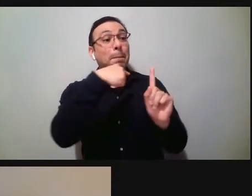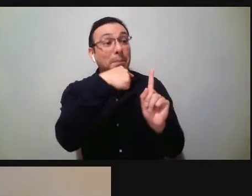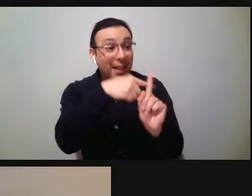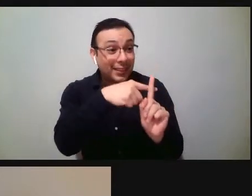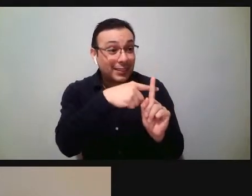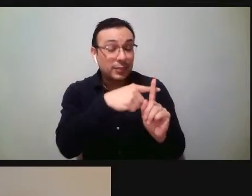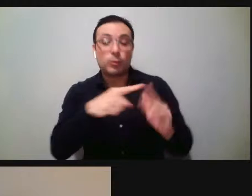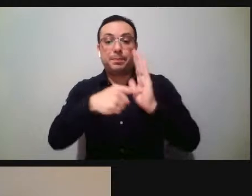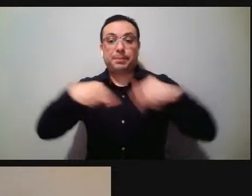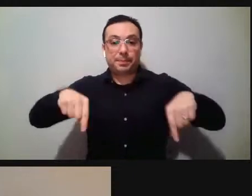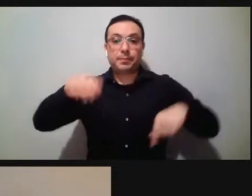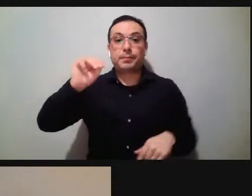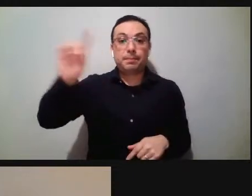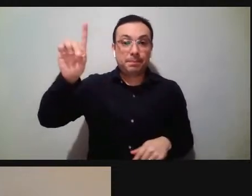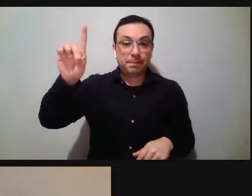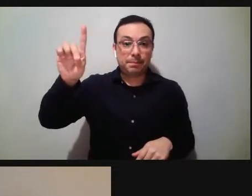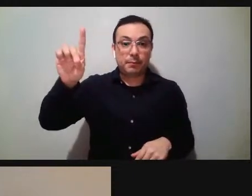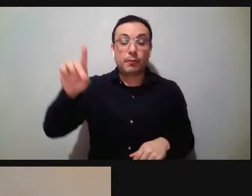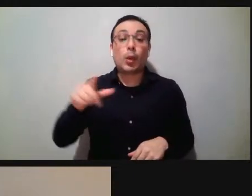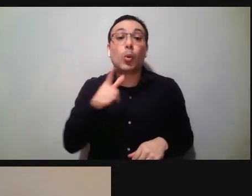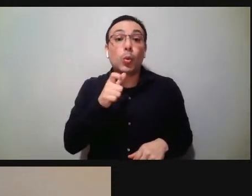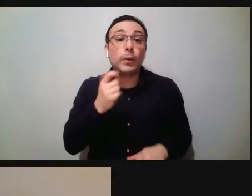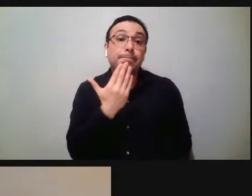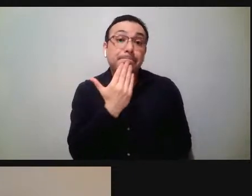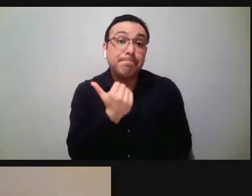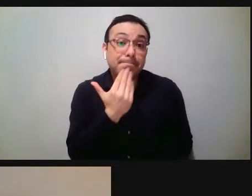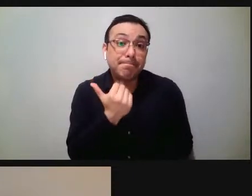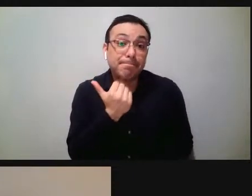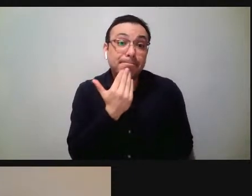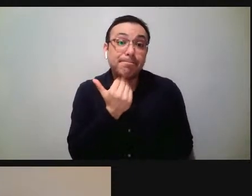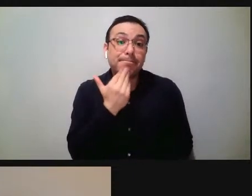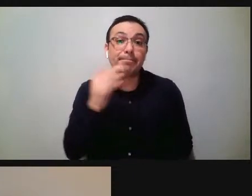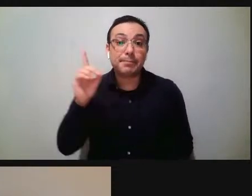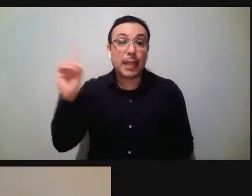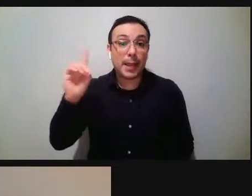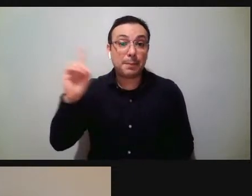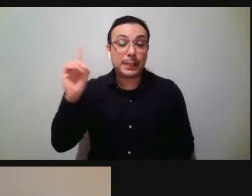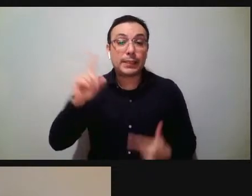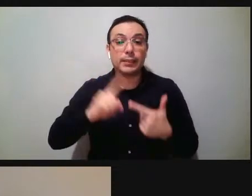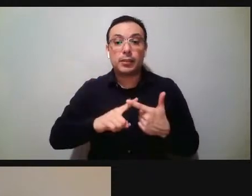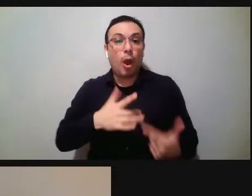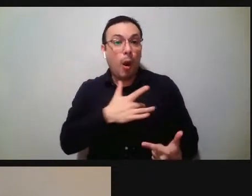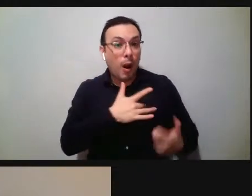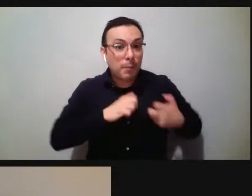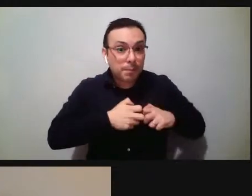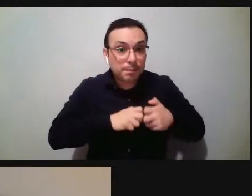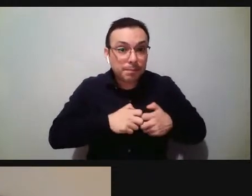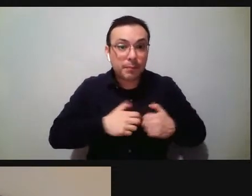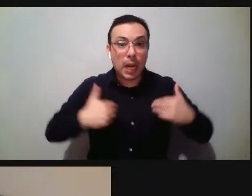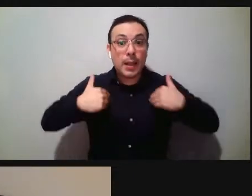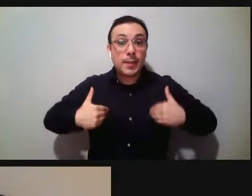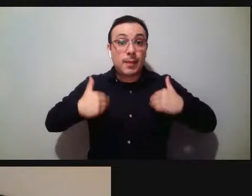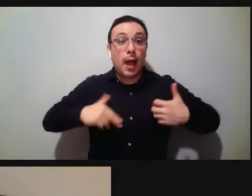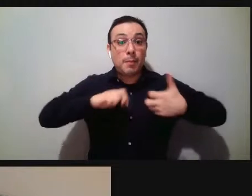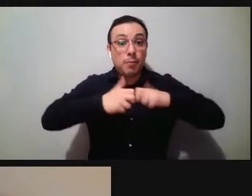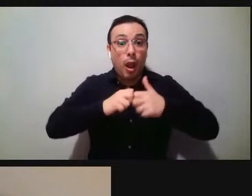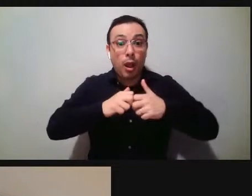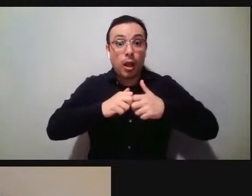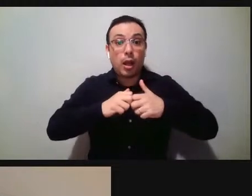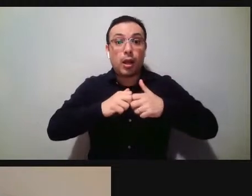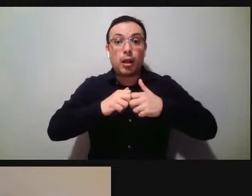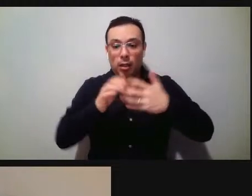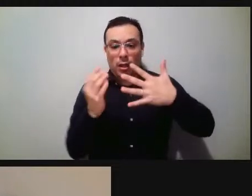in Maryland, and if you have, diabetes or any other heart conditions or lung conditions, you're now eligible for